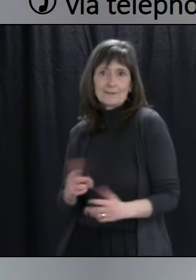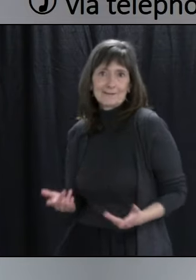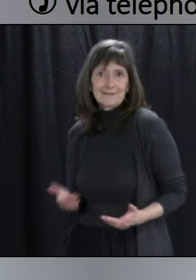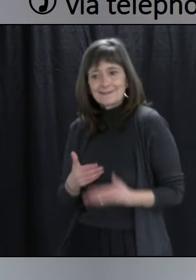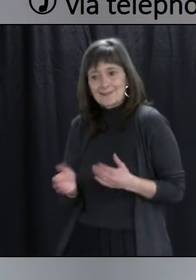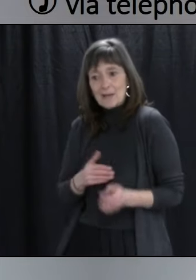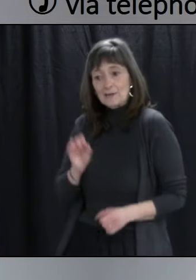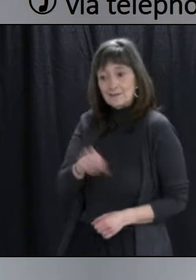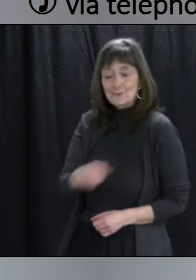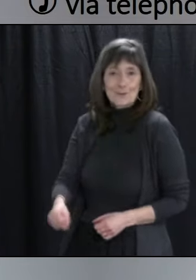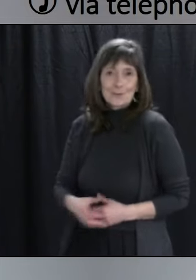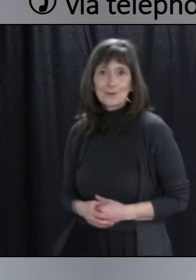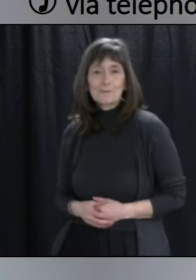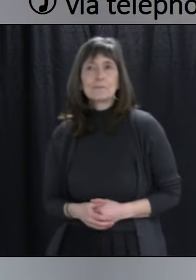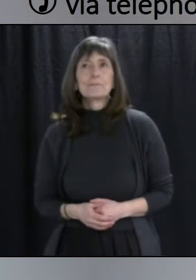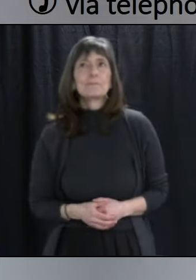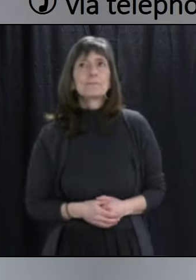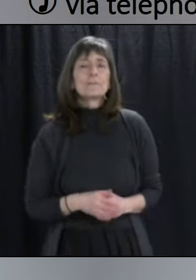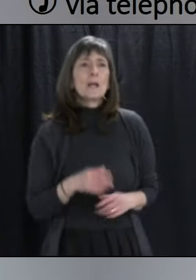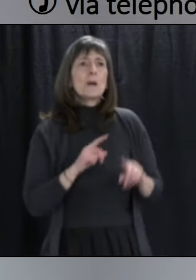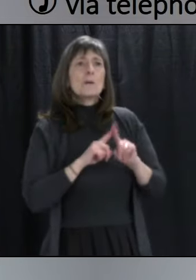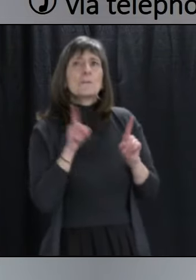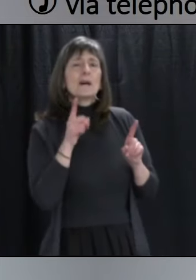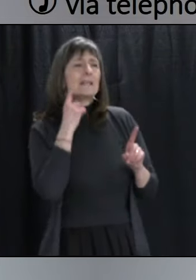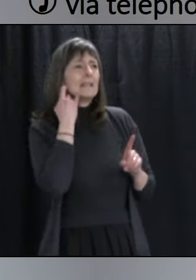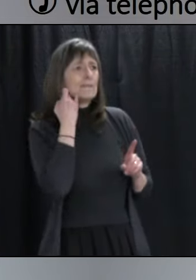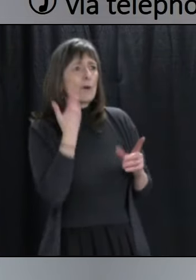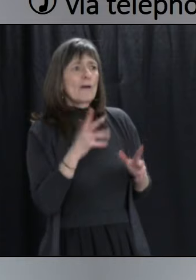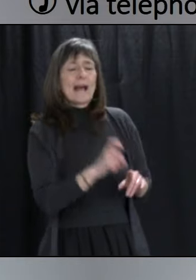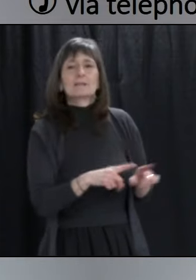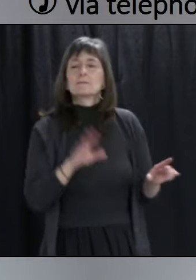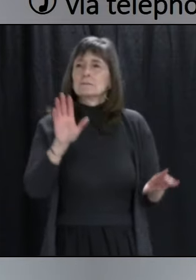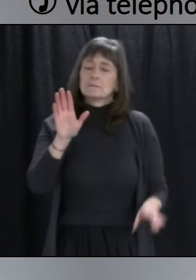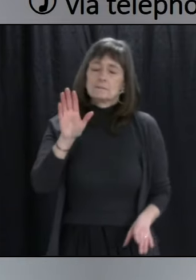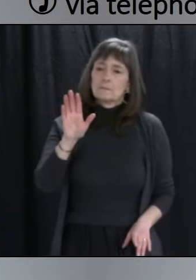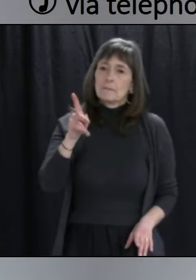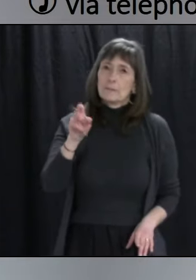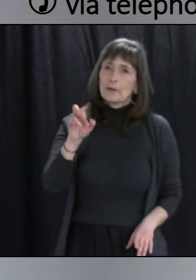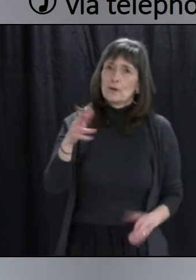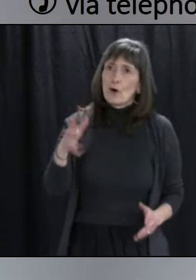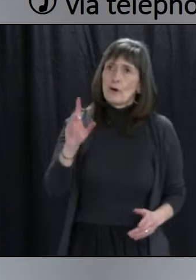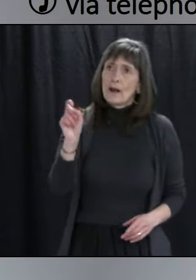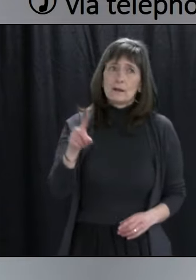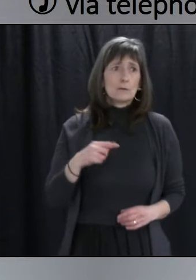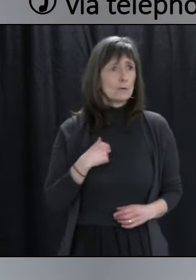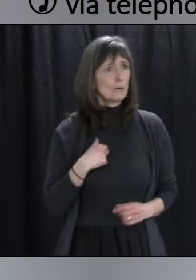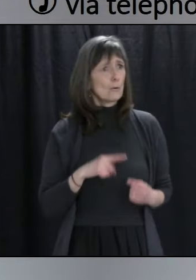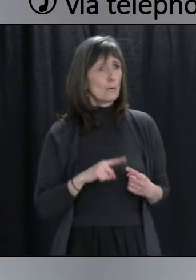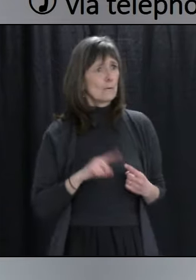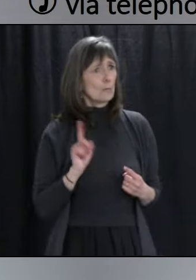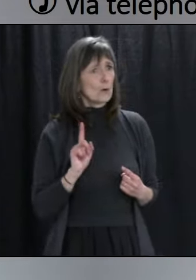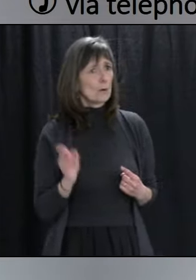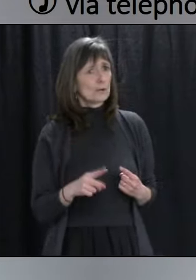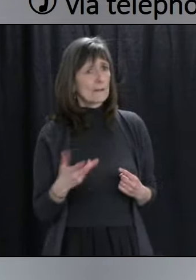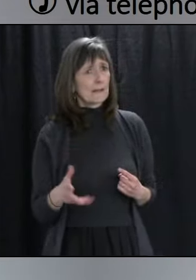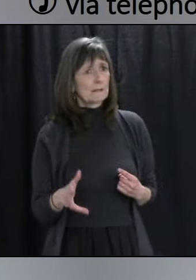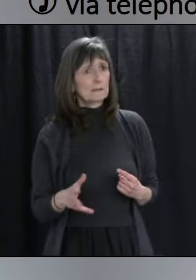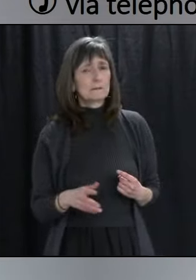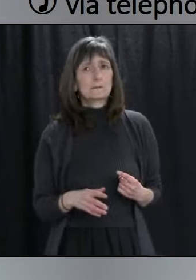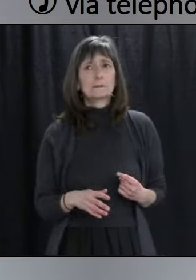a very real possibility that there may be way more people? Peter, you've already asked 2 questions? No, that was only my first question. Okay,